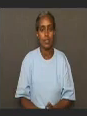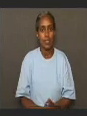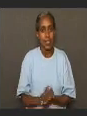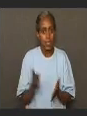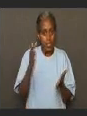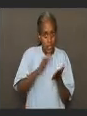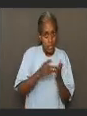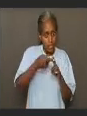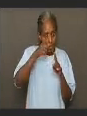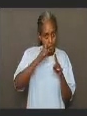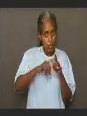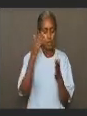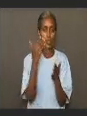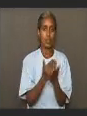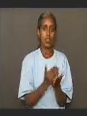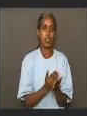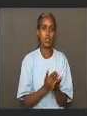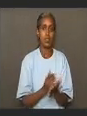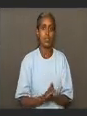Let's get back to our lesson.